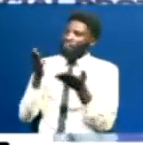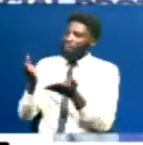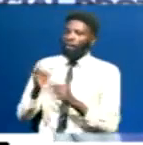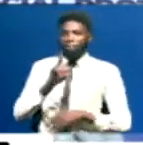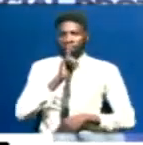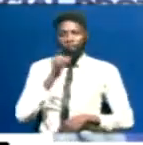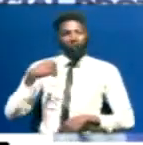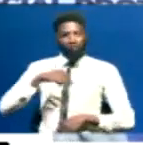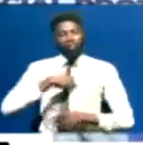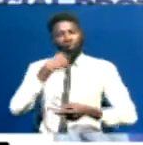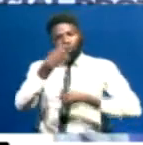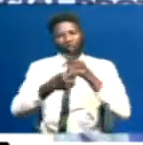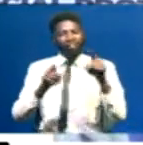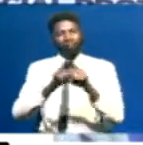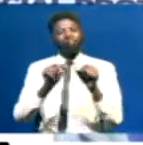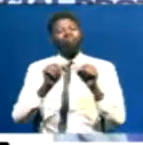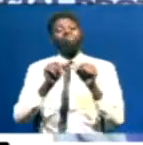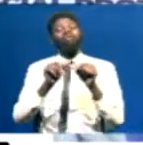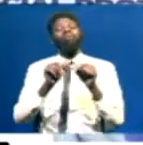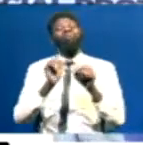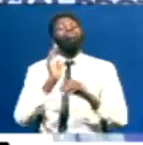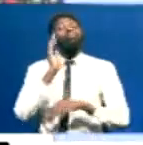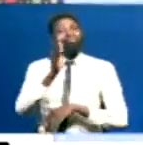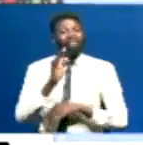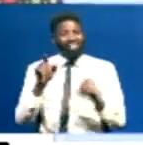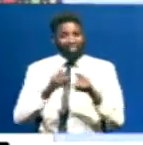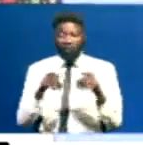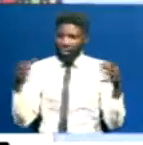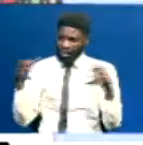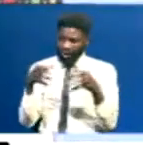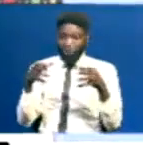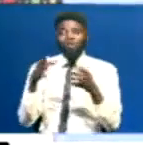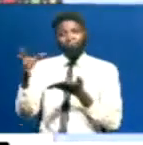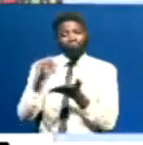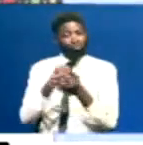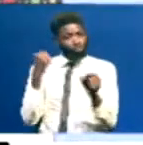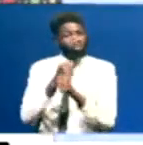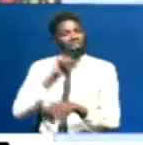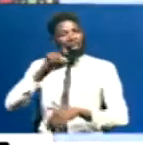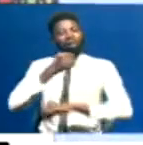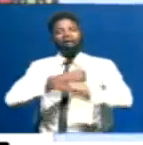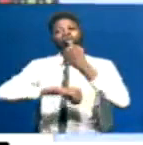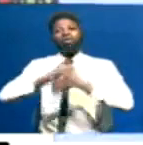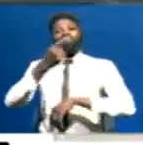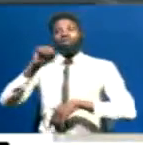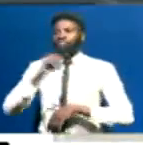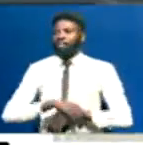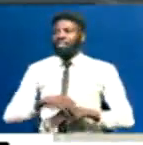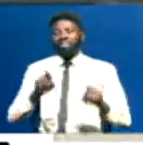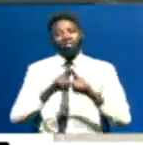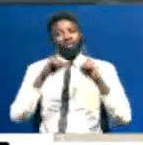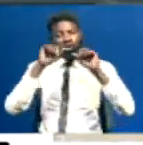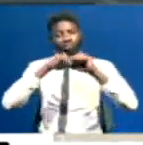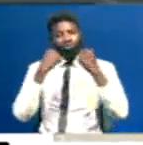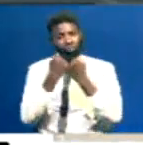that process. And these recruitment agencies should do the right thing. The CS father says the Social Protection Conference is going to provide